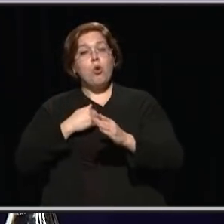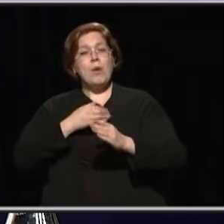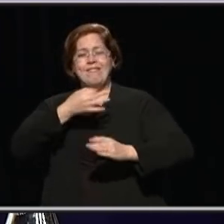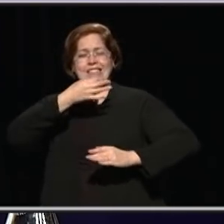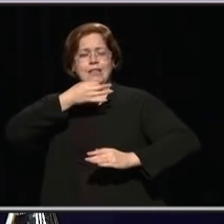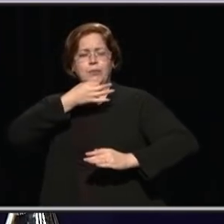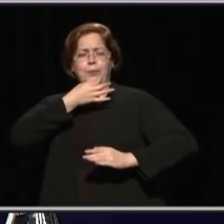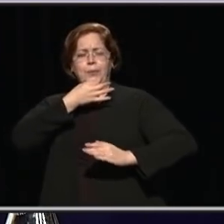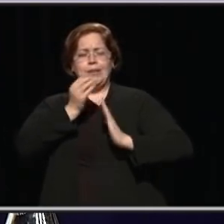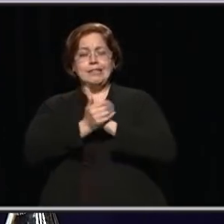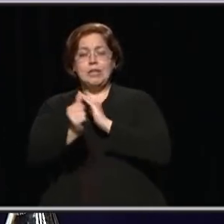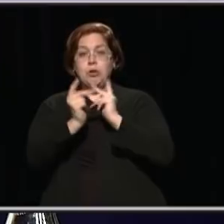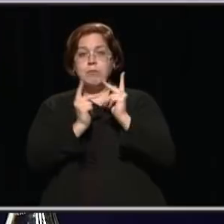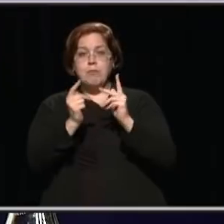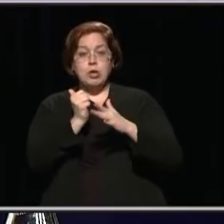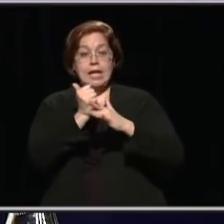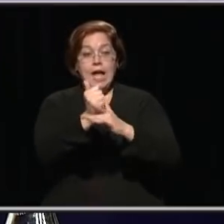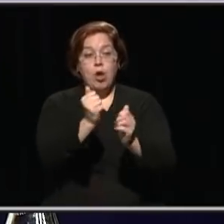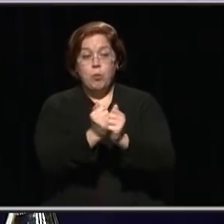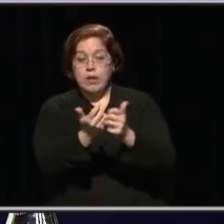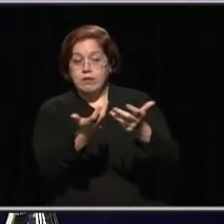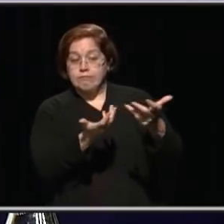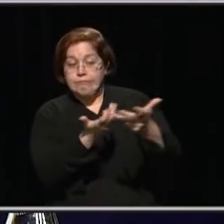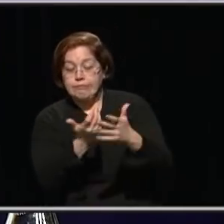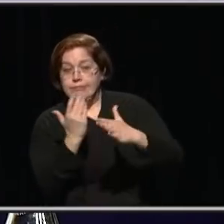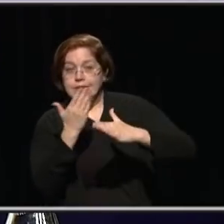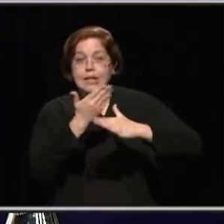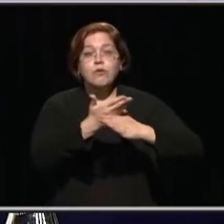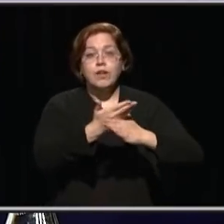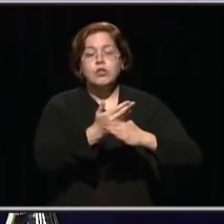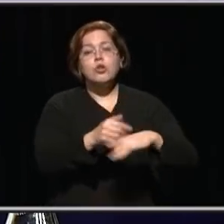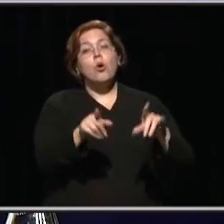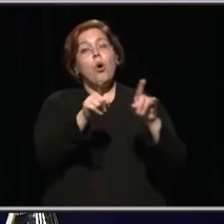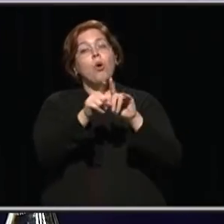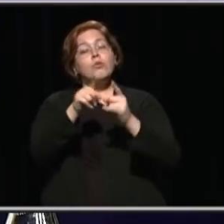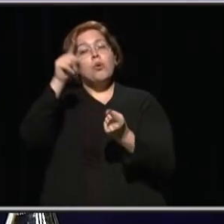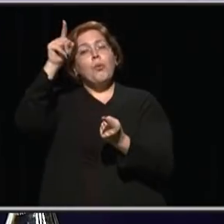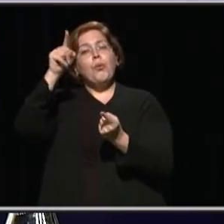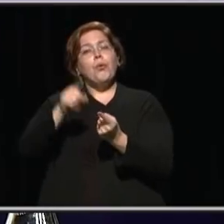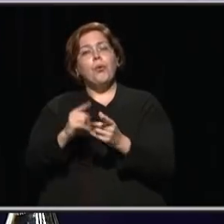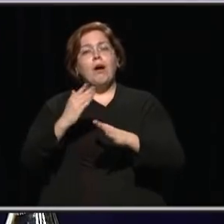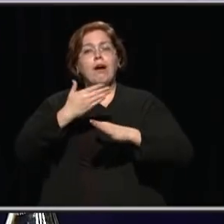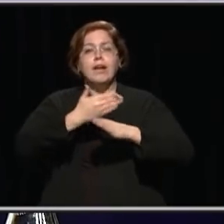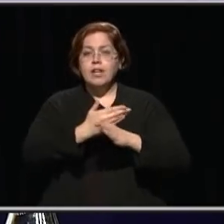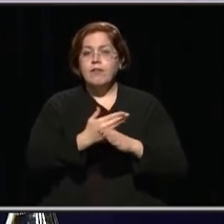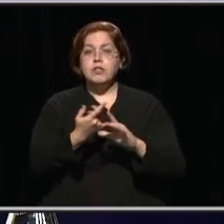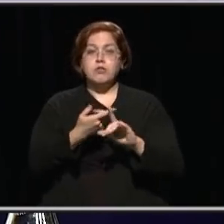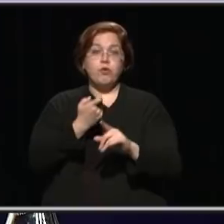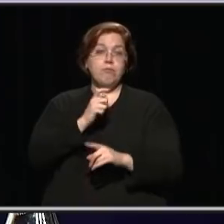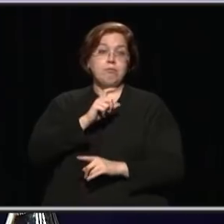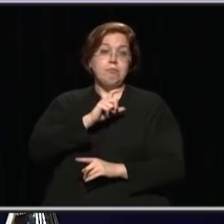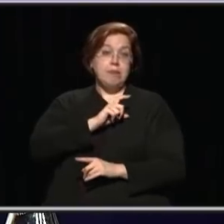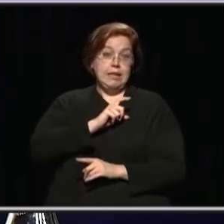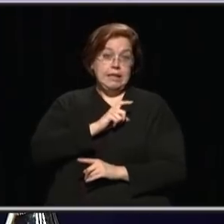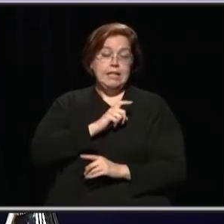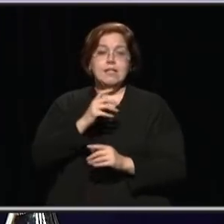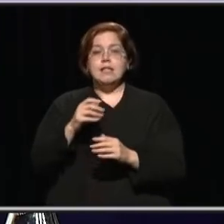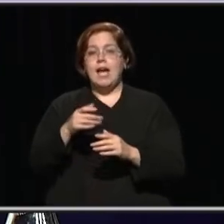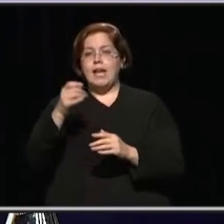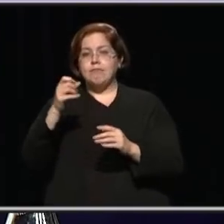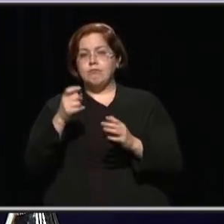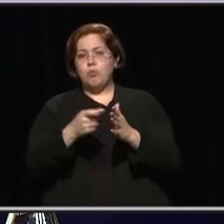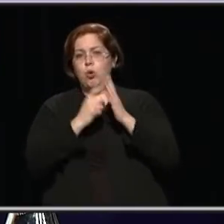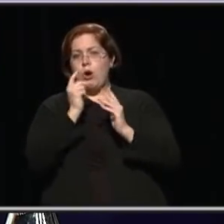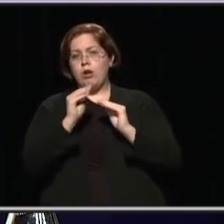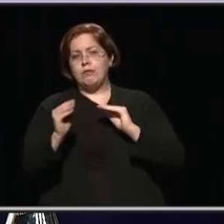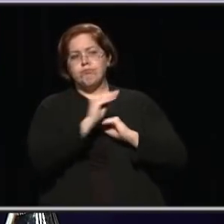who can help with intervention and also reduce interventions by law enforcement and inpatient hospitalization. So